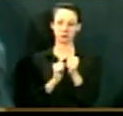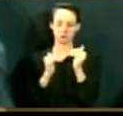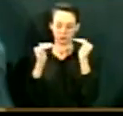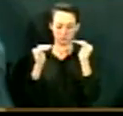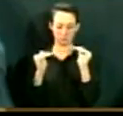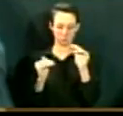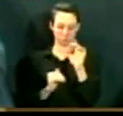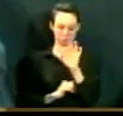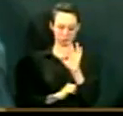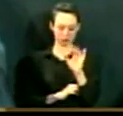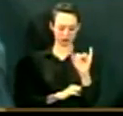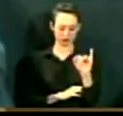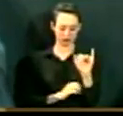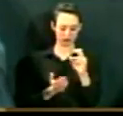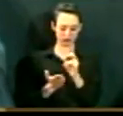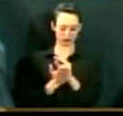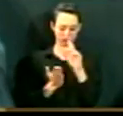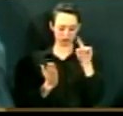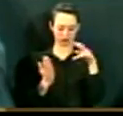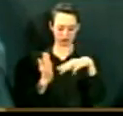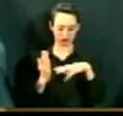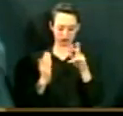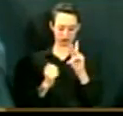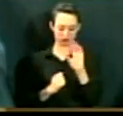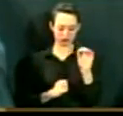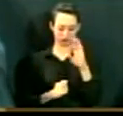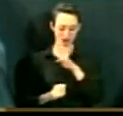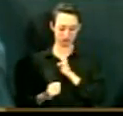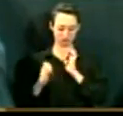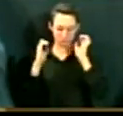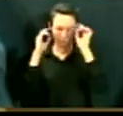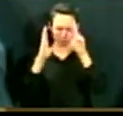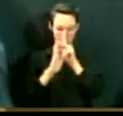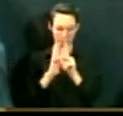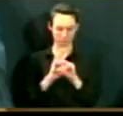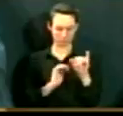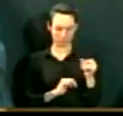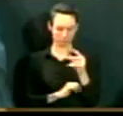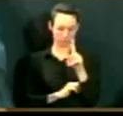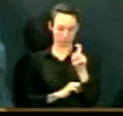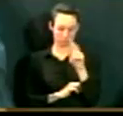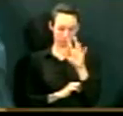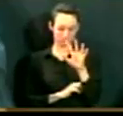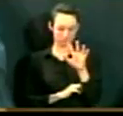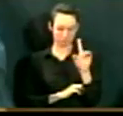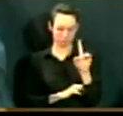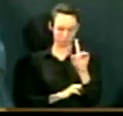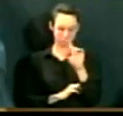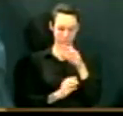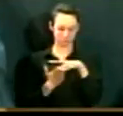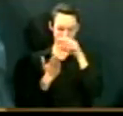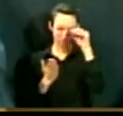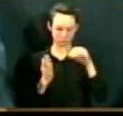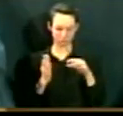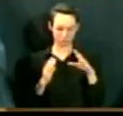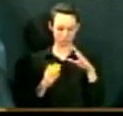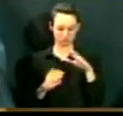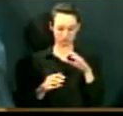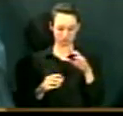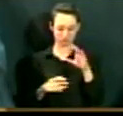carries. 9I, approve first reading of Knox County Board of Education Policy J151, Student Assignment as